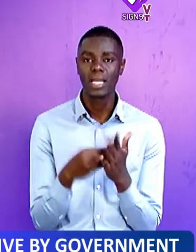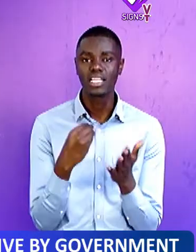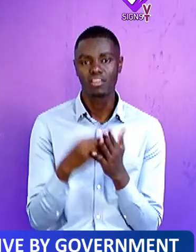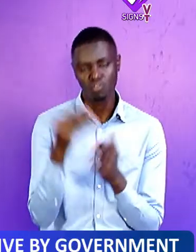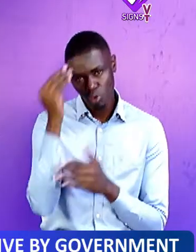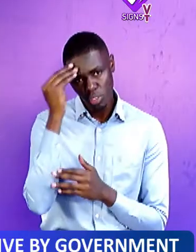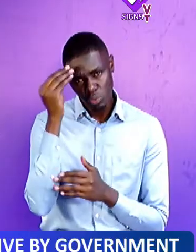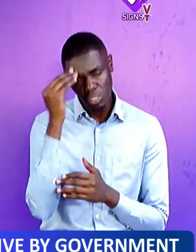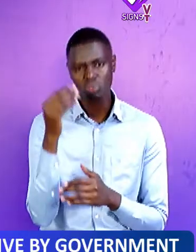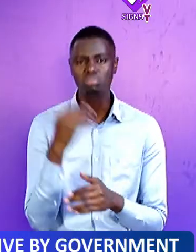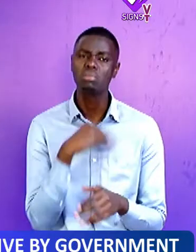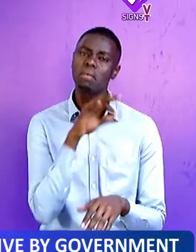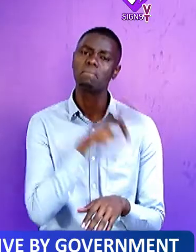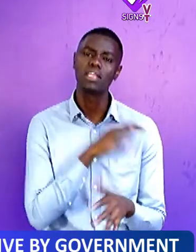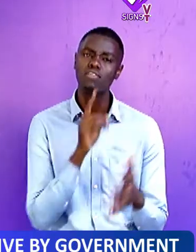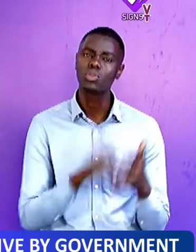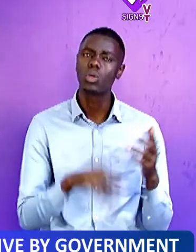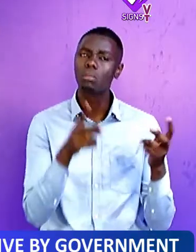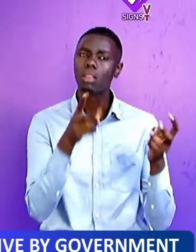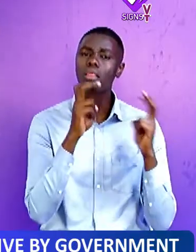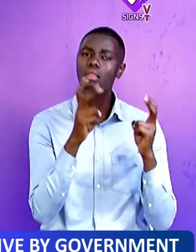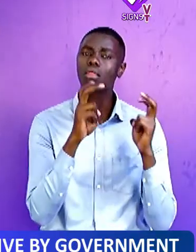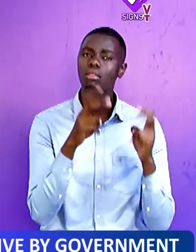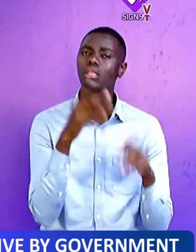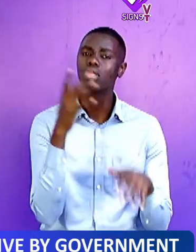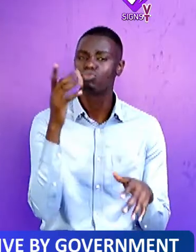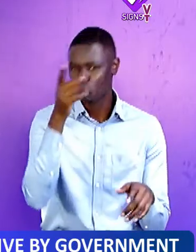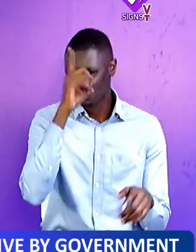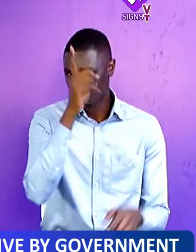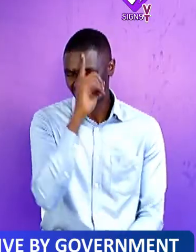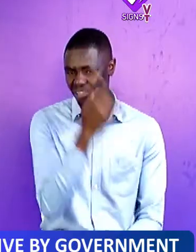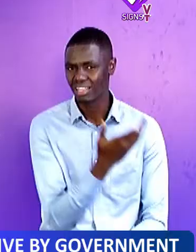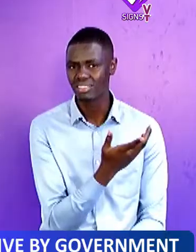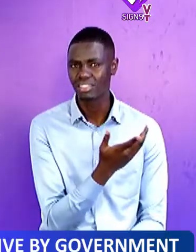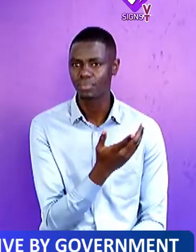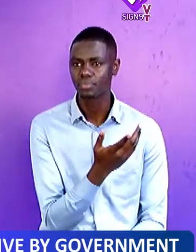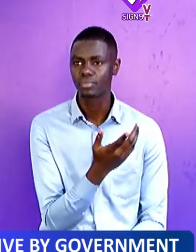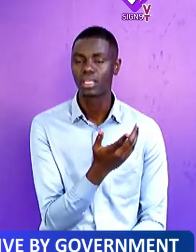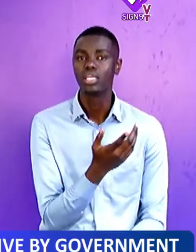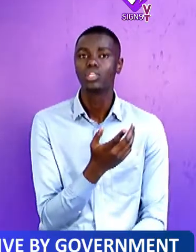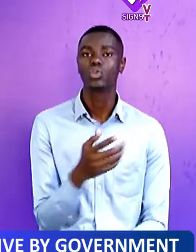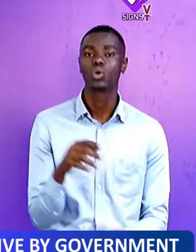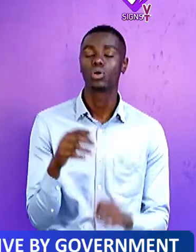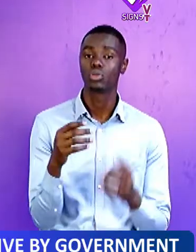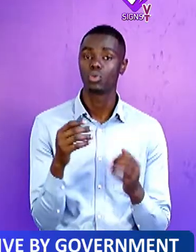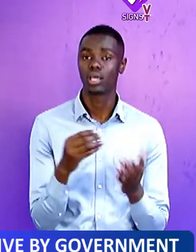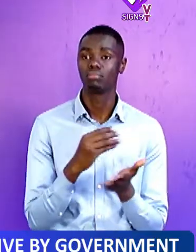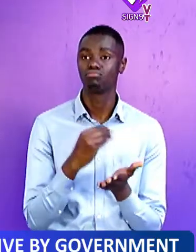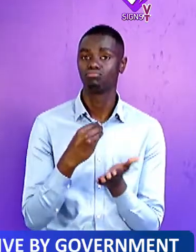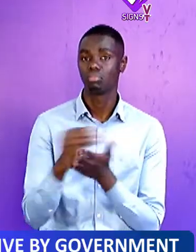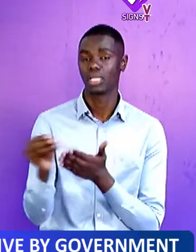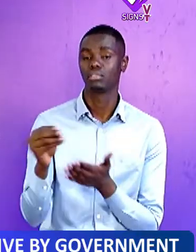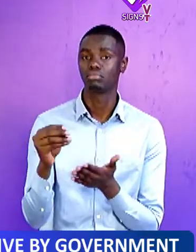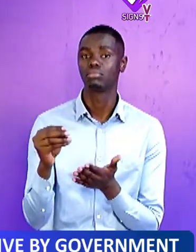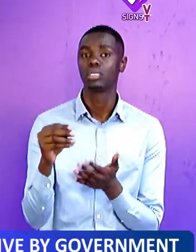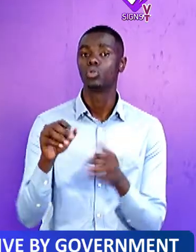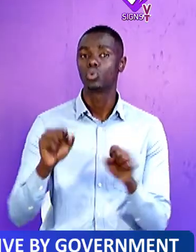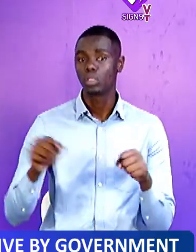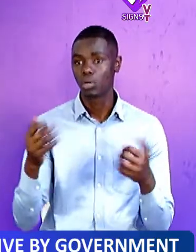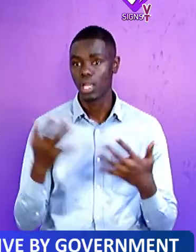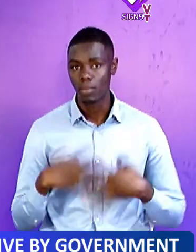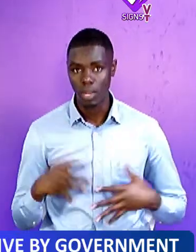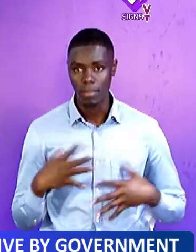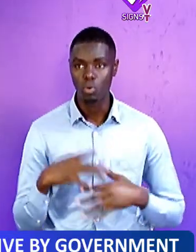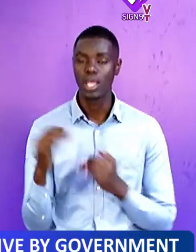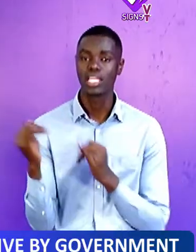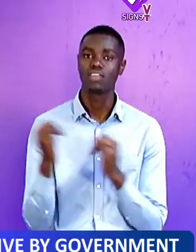benefit do I get by listening to that kind of crap? Yeah. So even you extend this to even the border people, all those people who are being invited